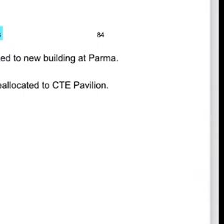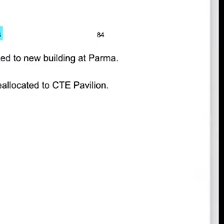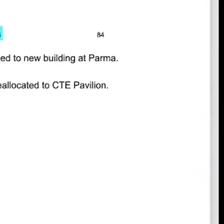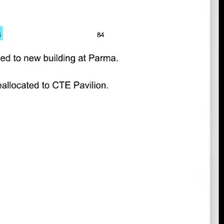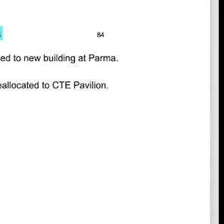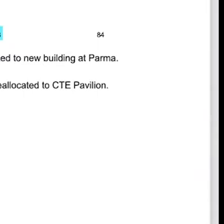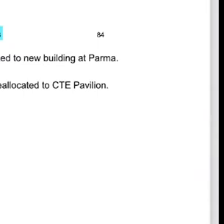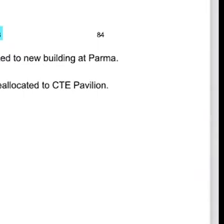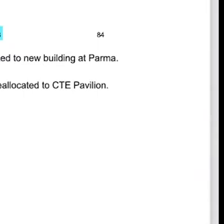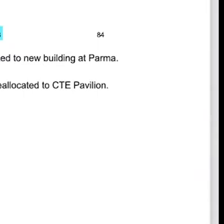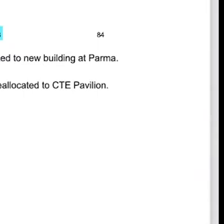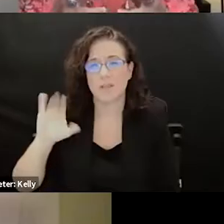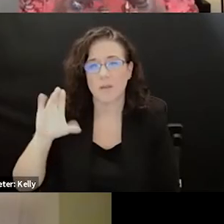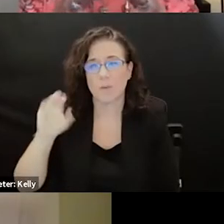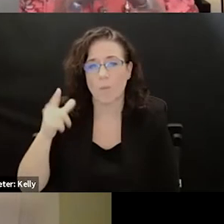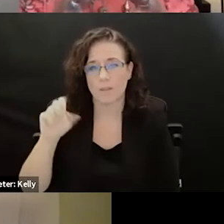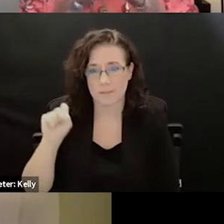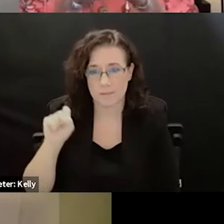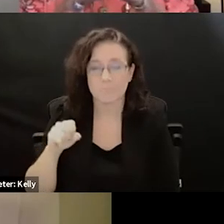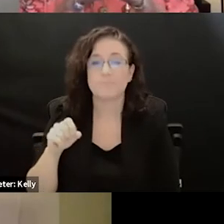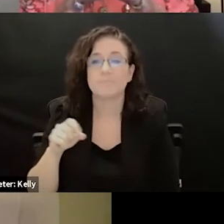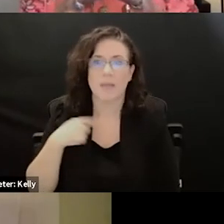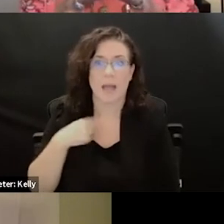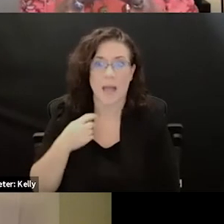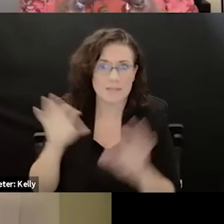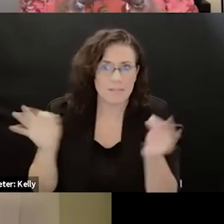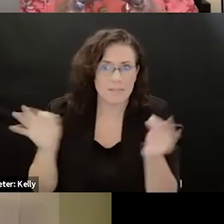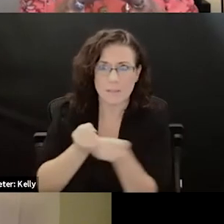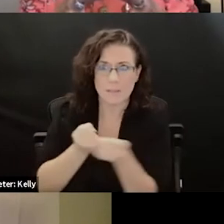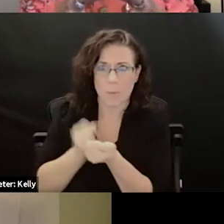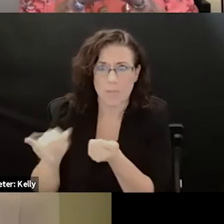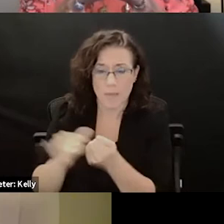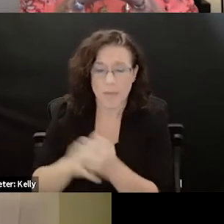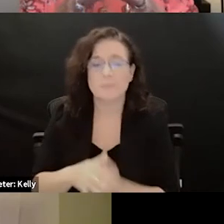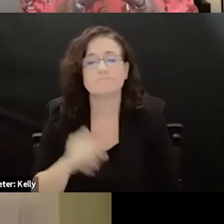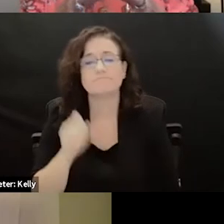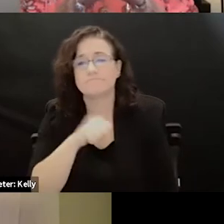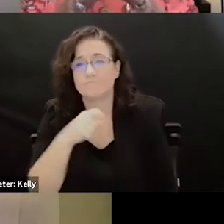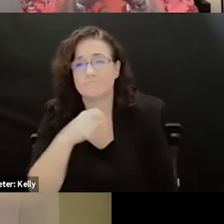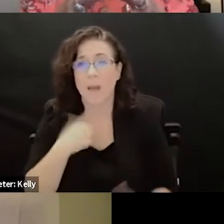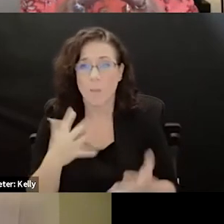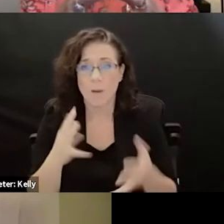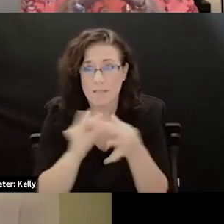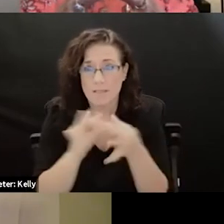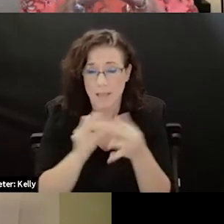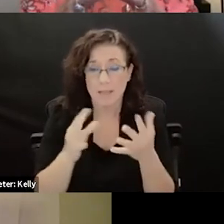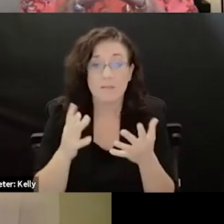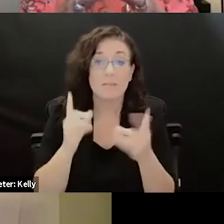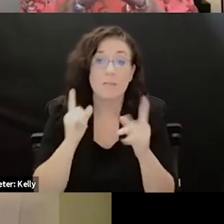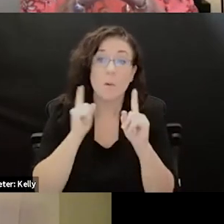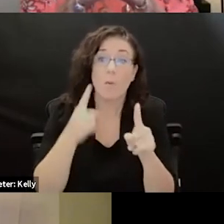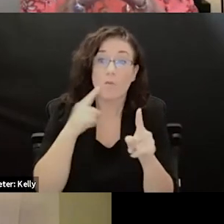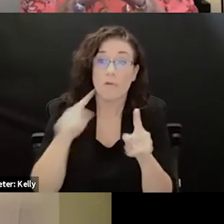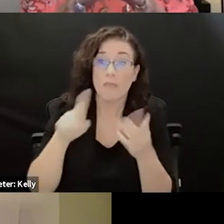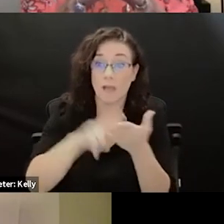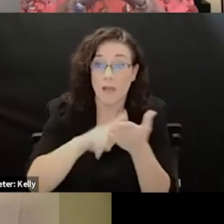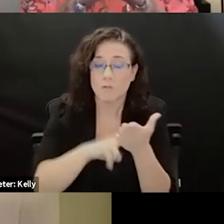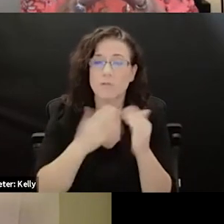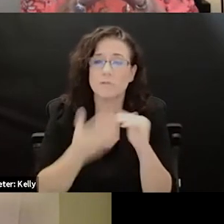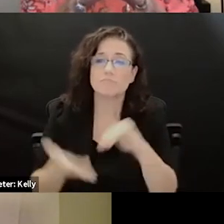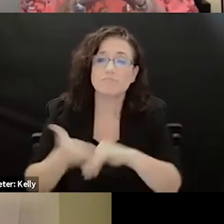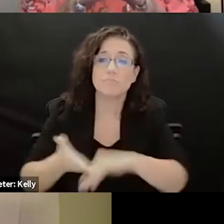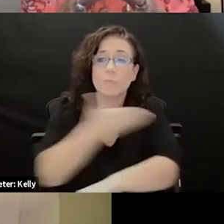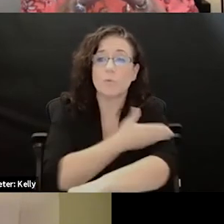president and i do want to say that the intent of this contract is to improve our communication and crisis